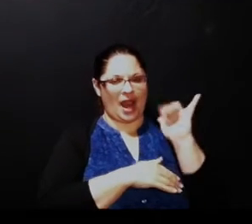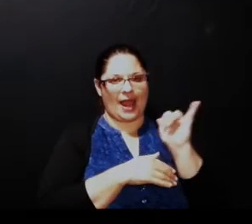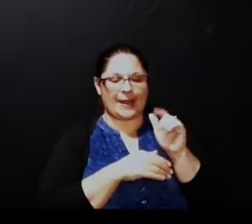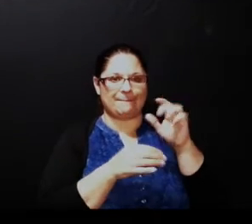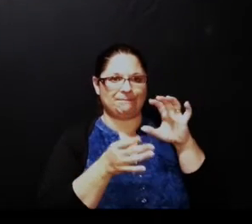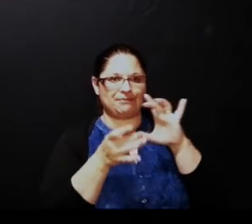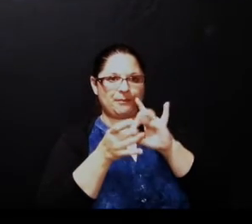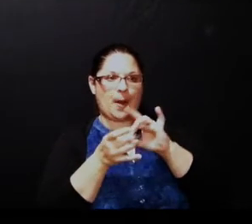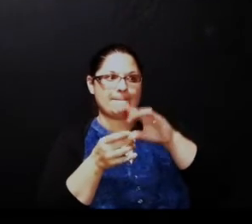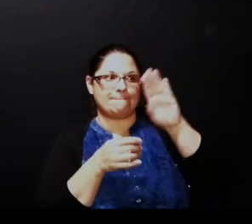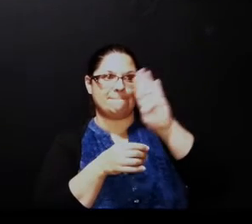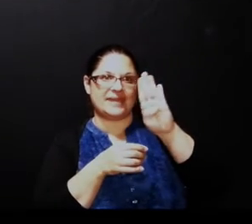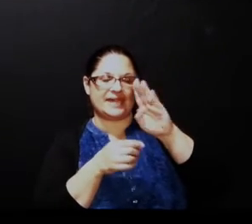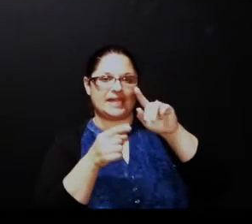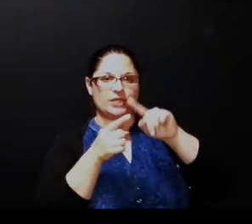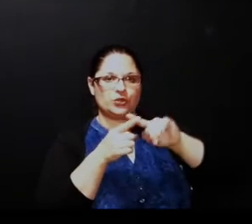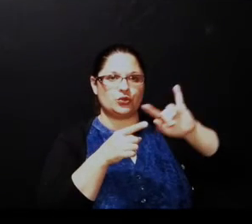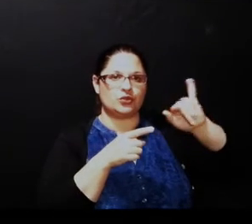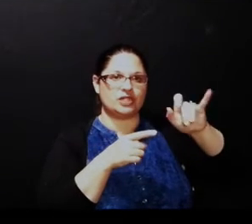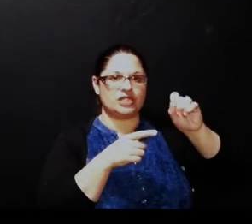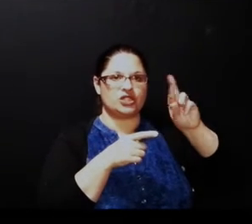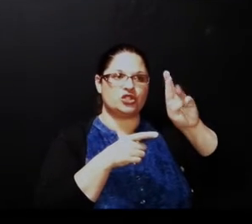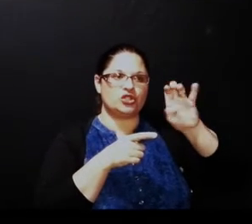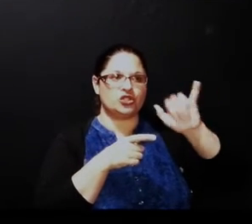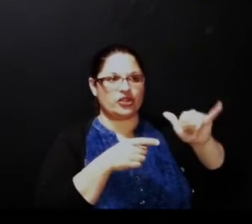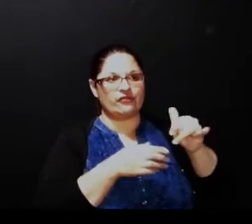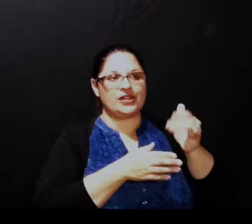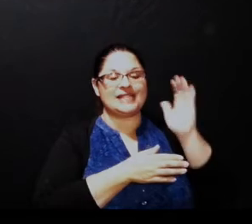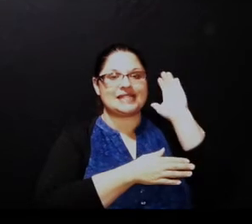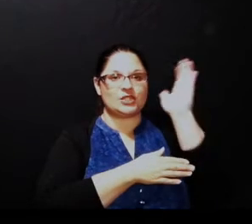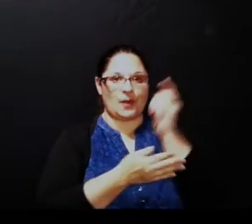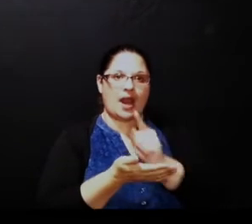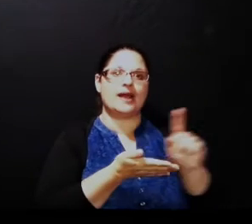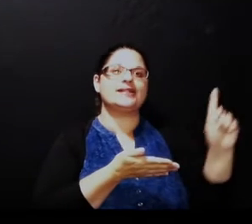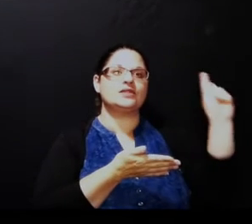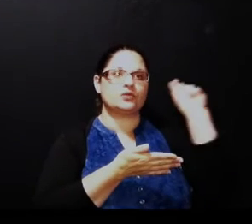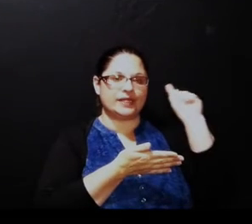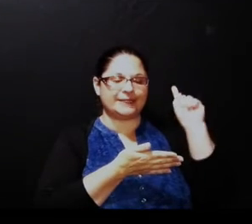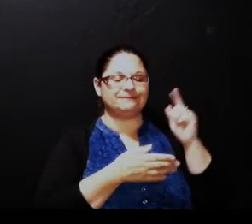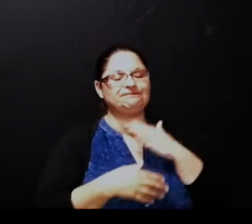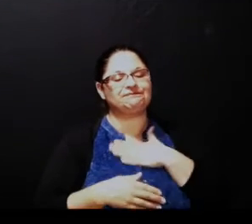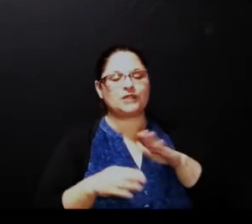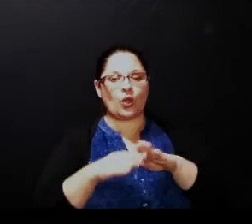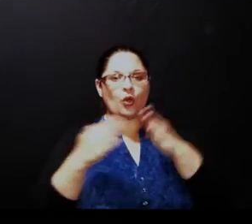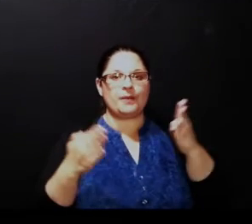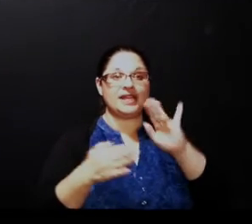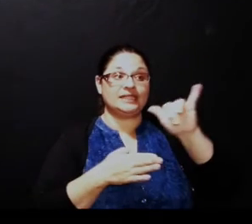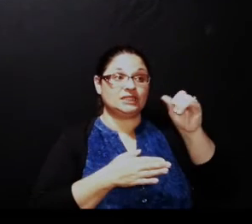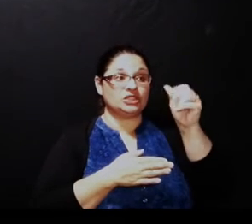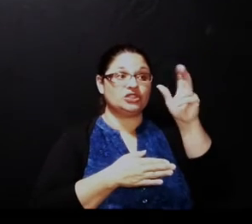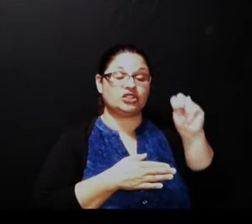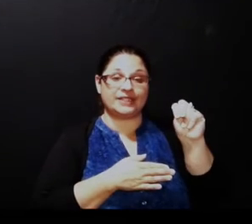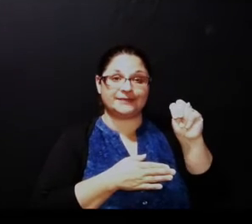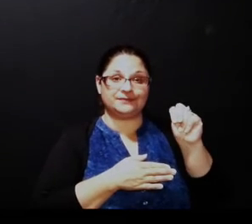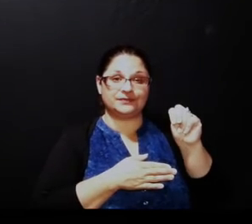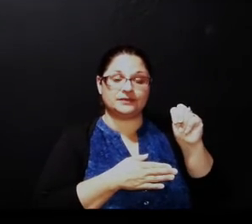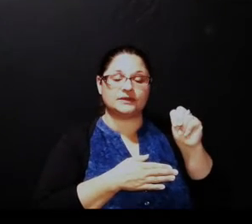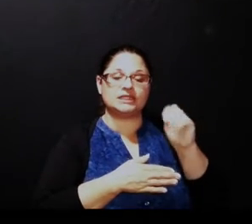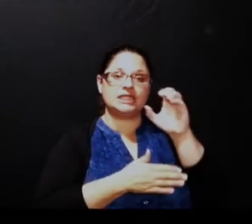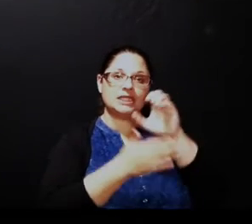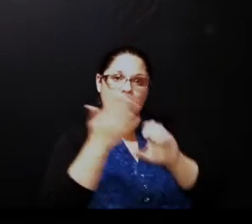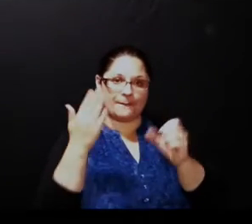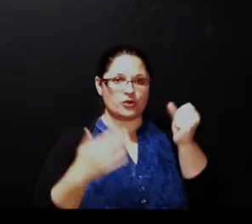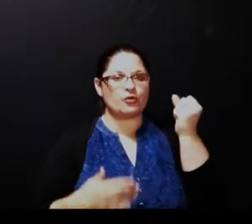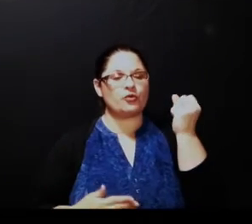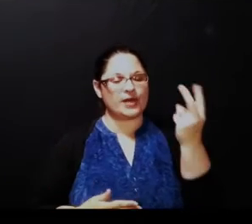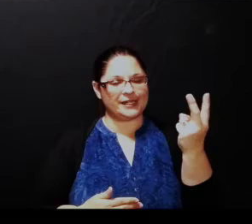we're going to jump right into it. I want you to take your Bible, turn with me to the Gospel of John, chapter 12, one more step forward